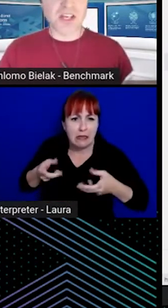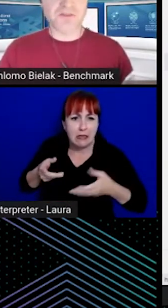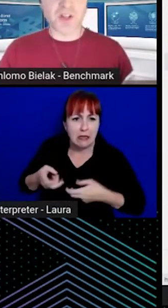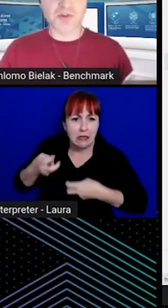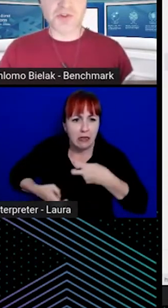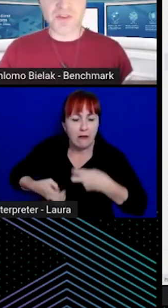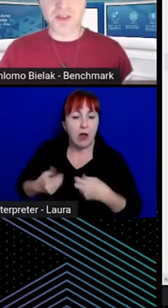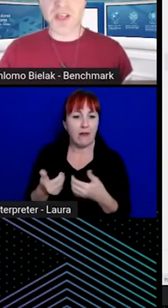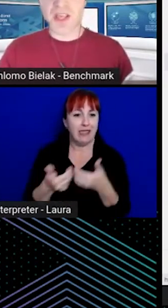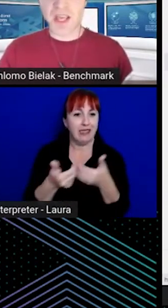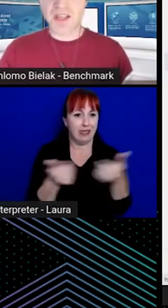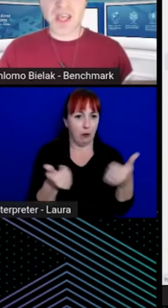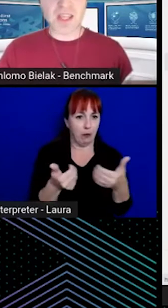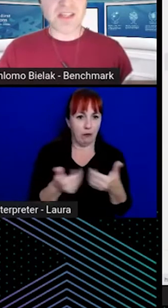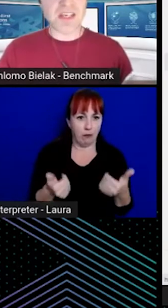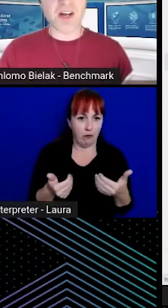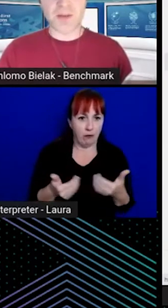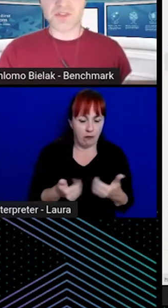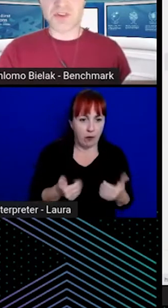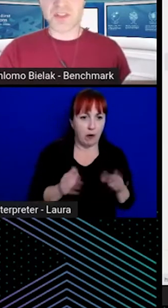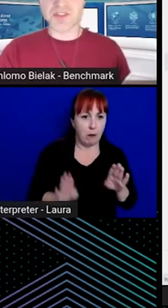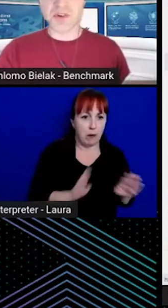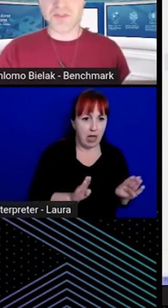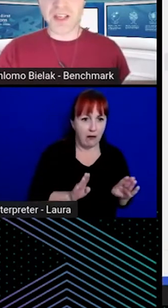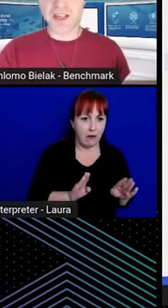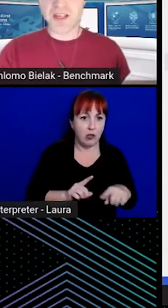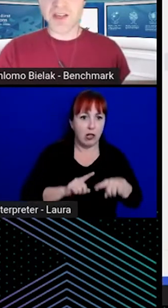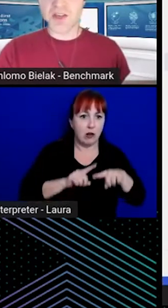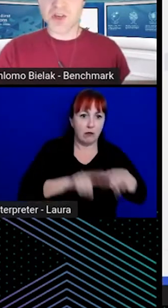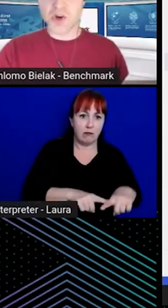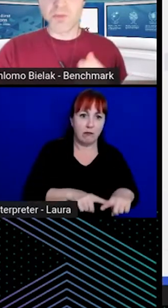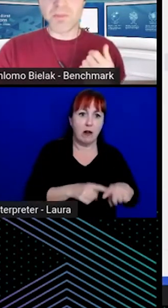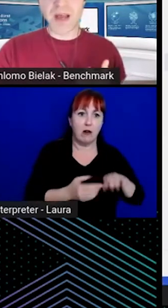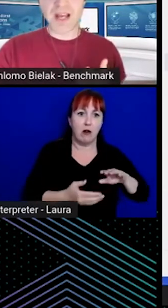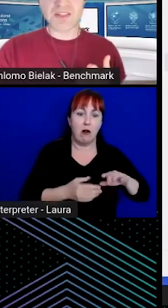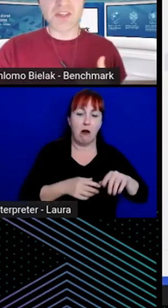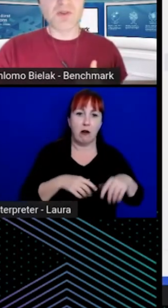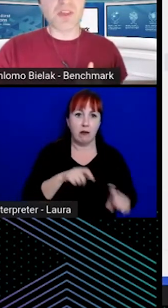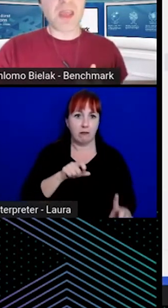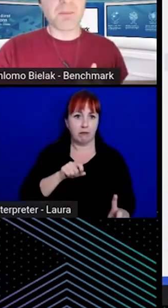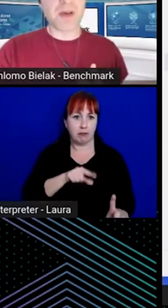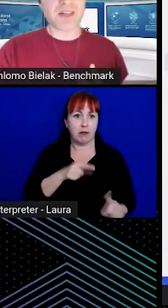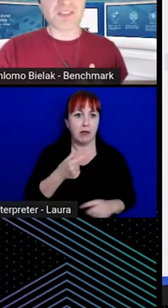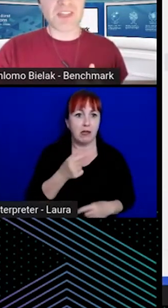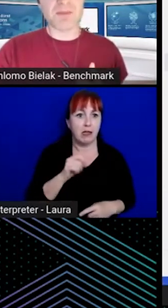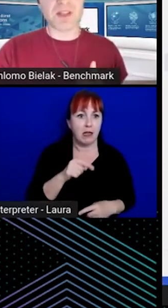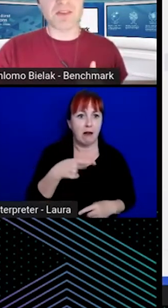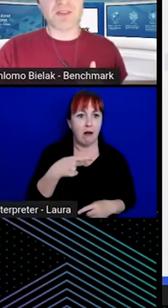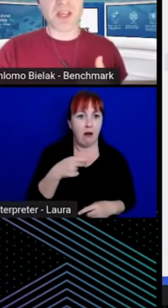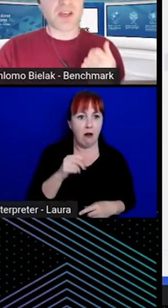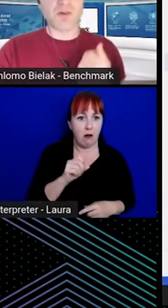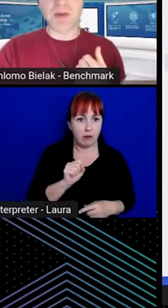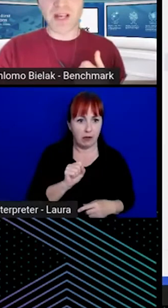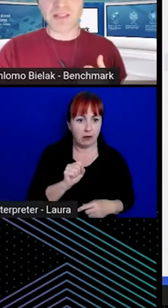that are Git flow driven and GitOps driven. So if I go back to the impact